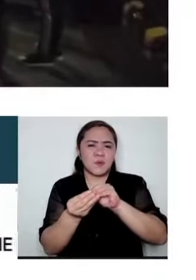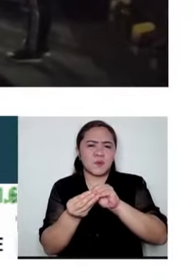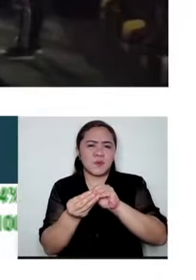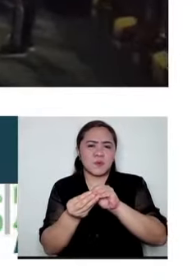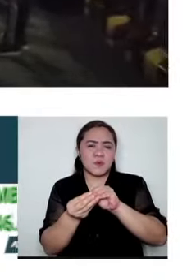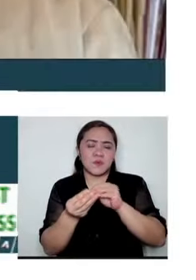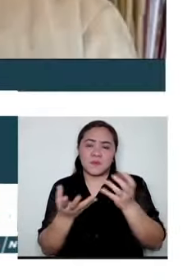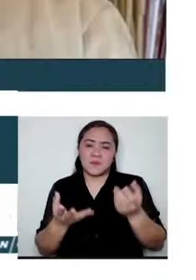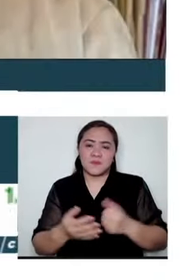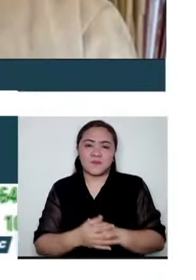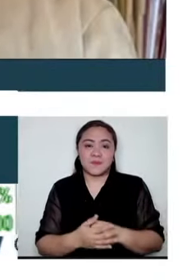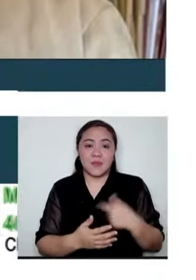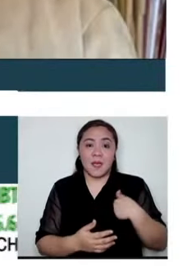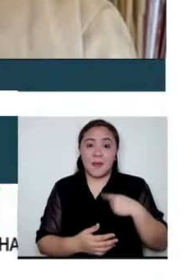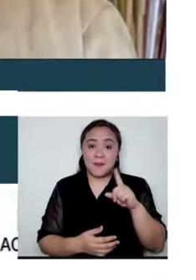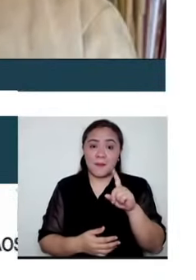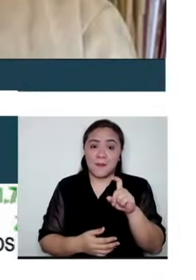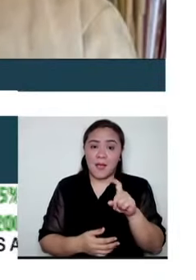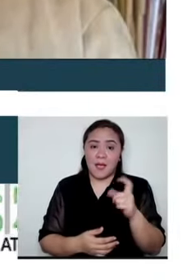Senator,